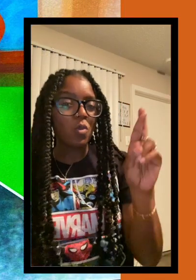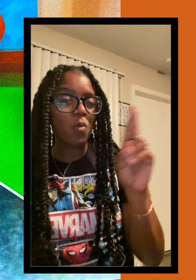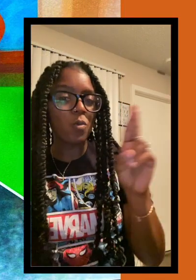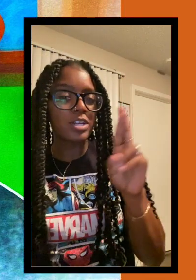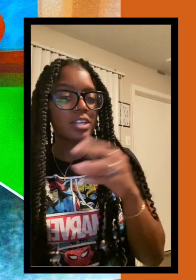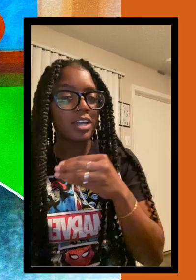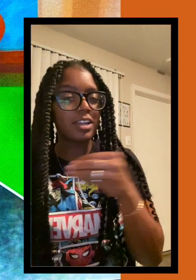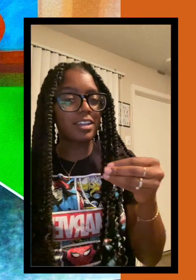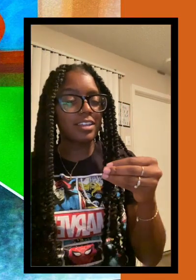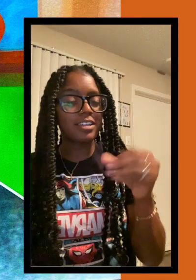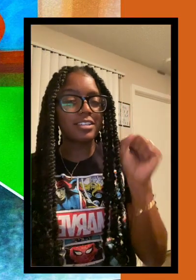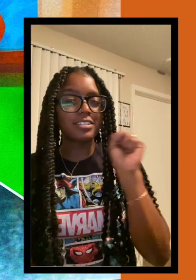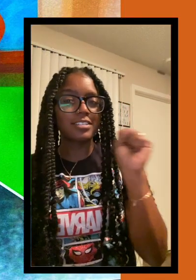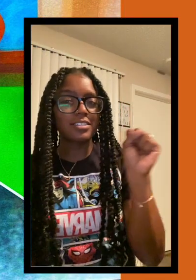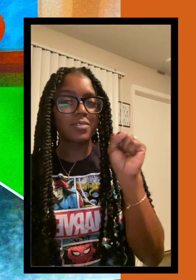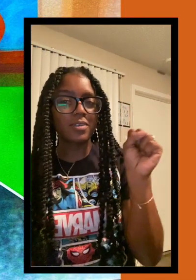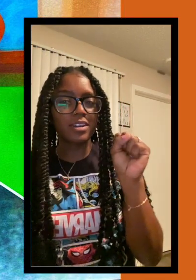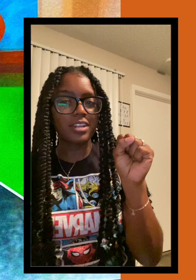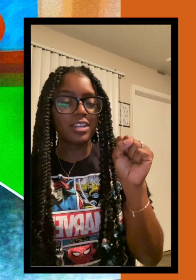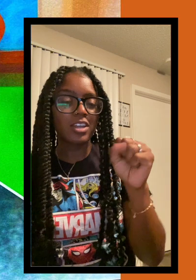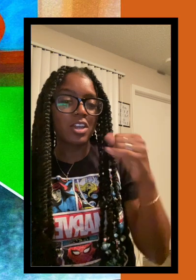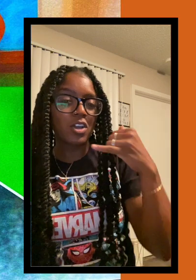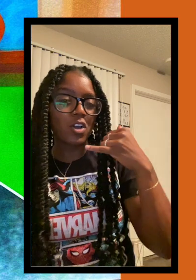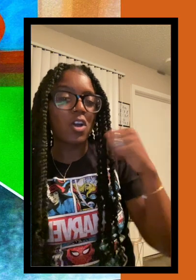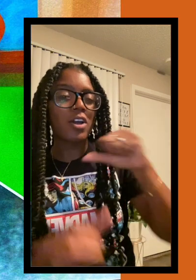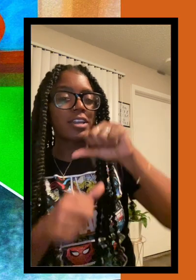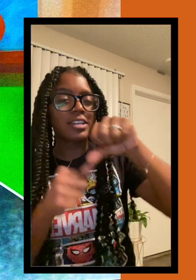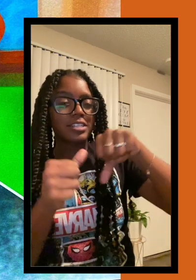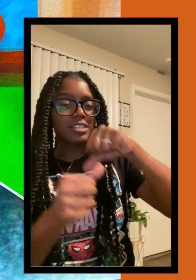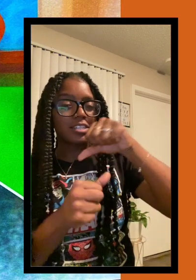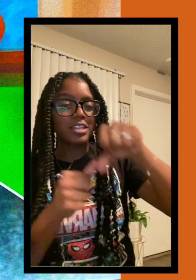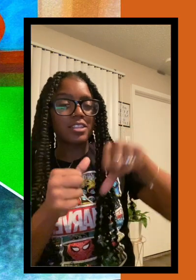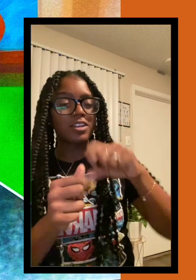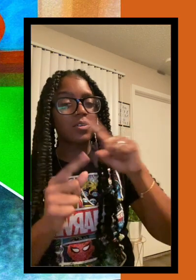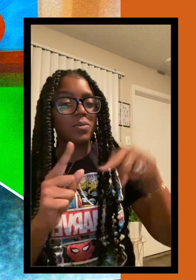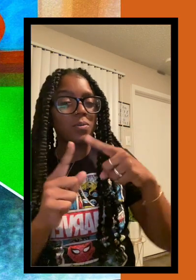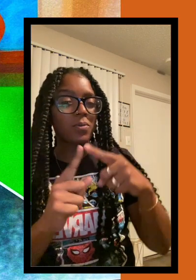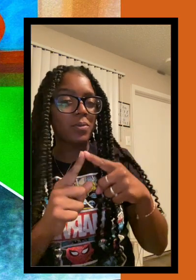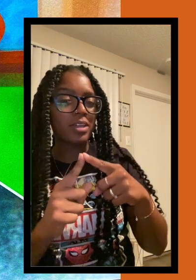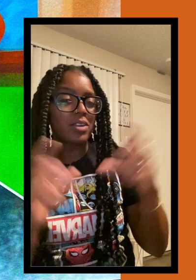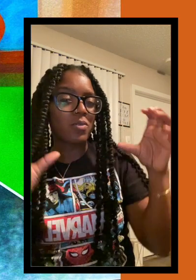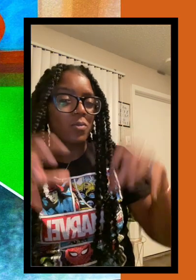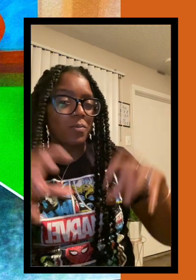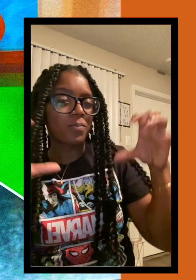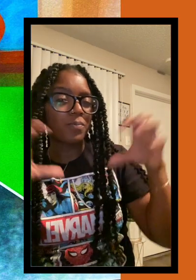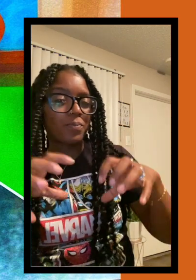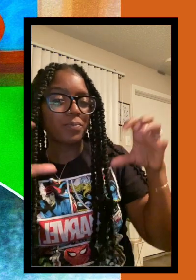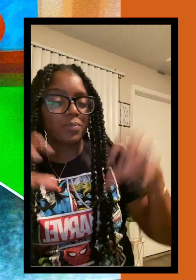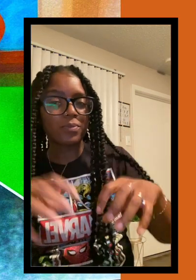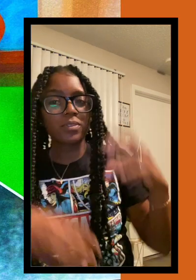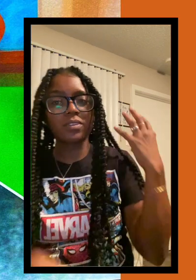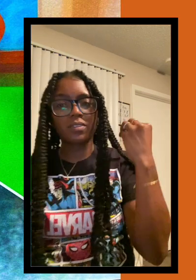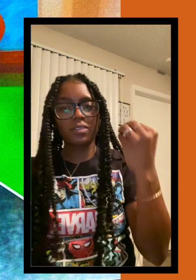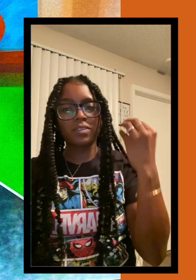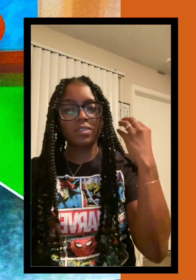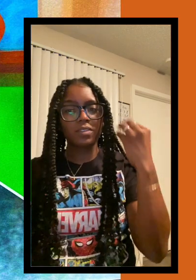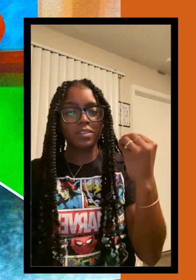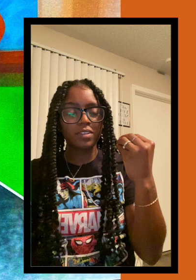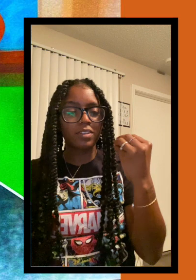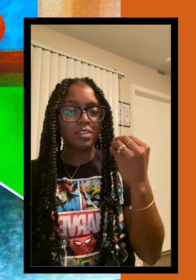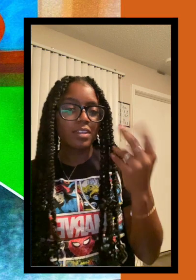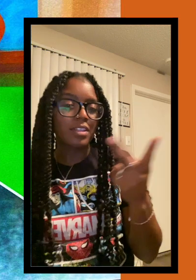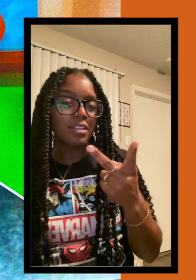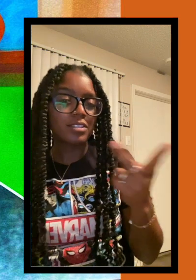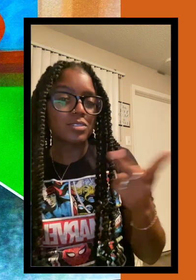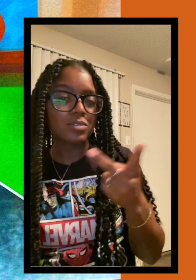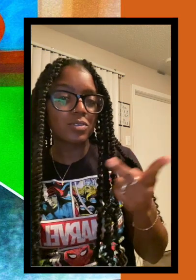Rochelle and Serenity would call each other to catch up whenever there was a rainy day and they couldn't play outside. They would communicate